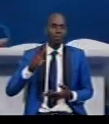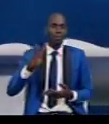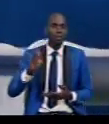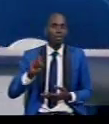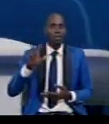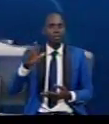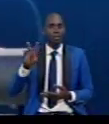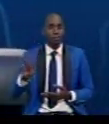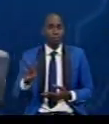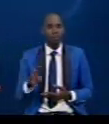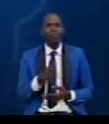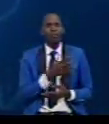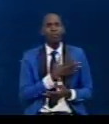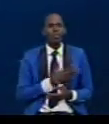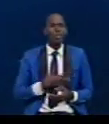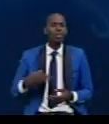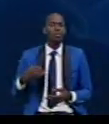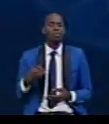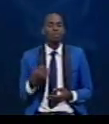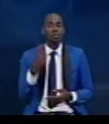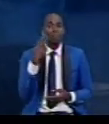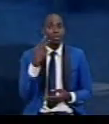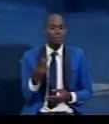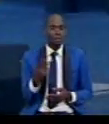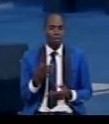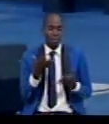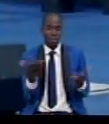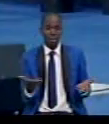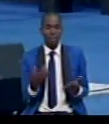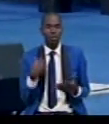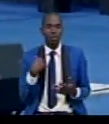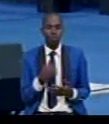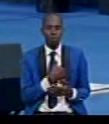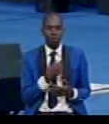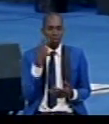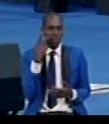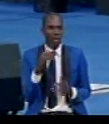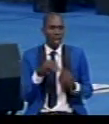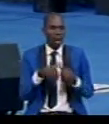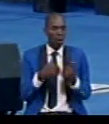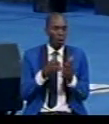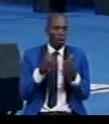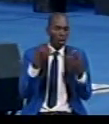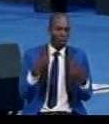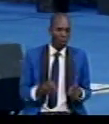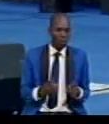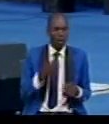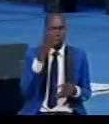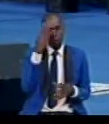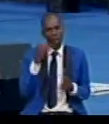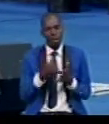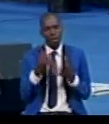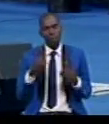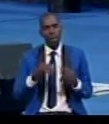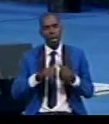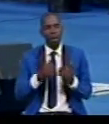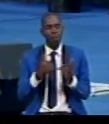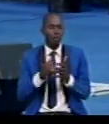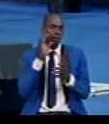about why it happened and how it's going to happen unto you. And he said unto